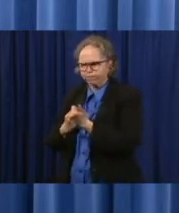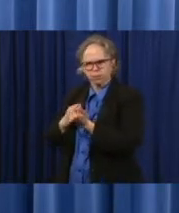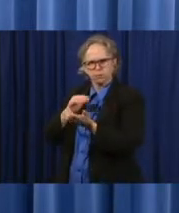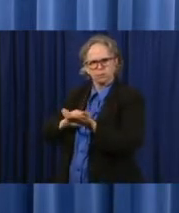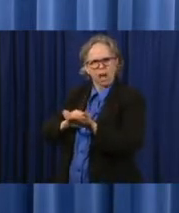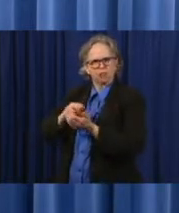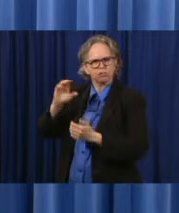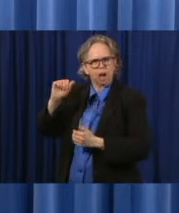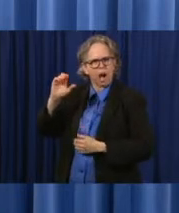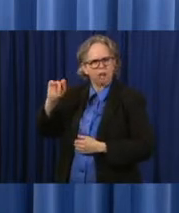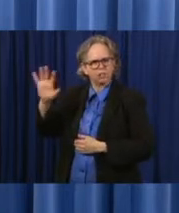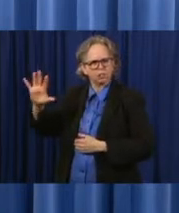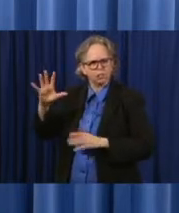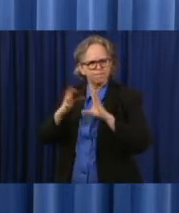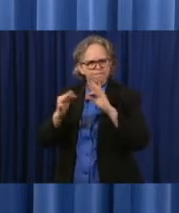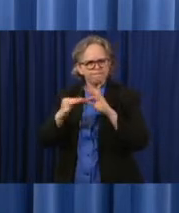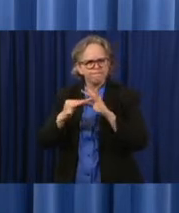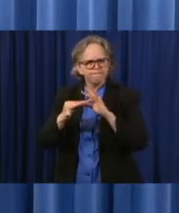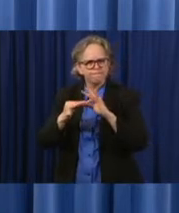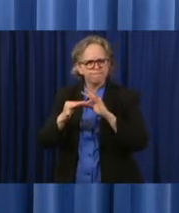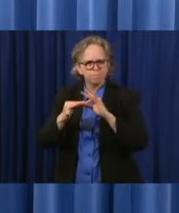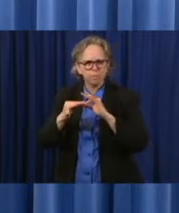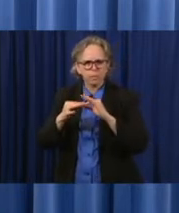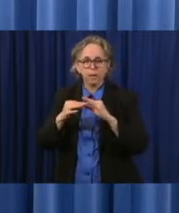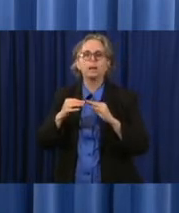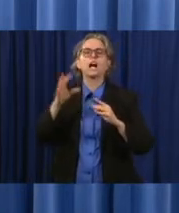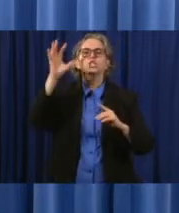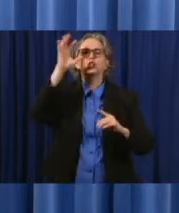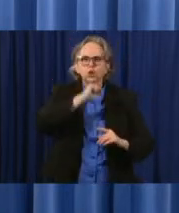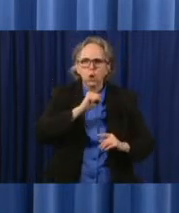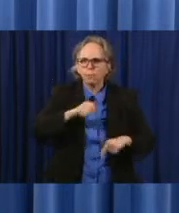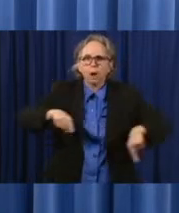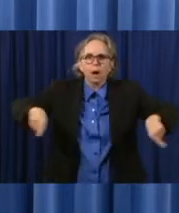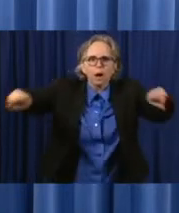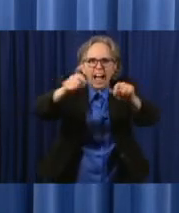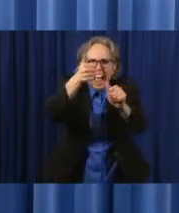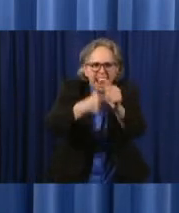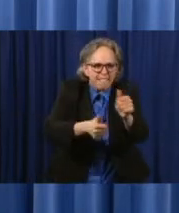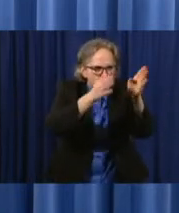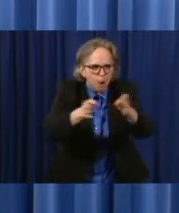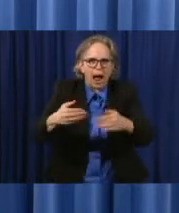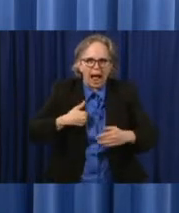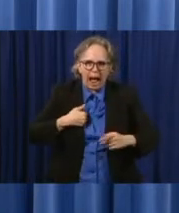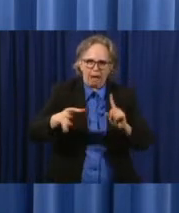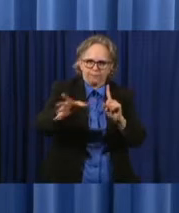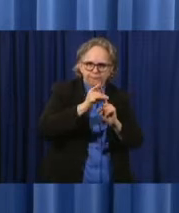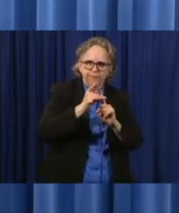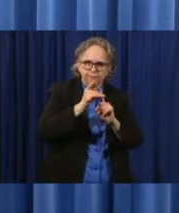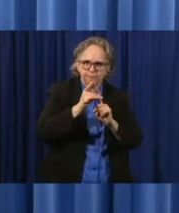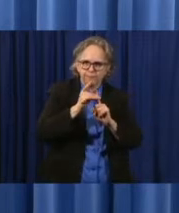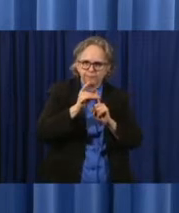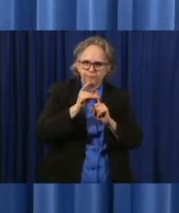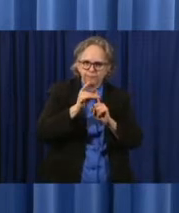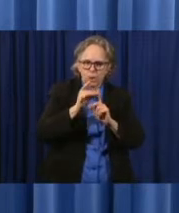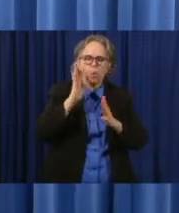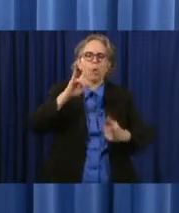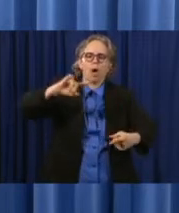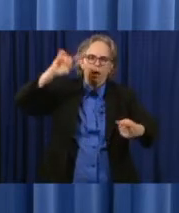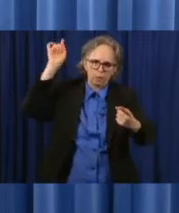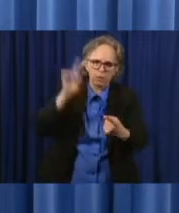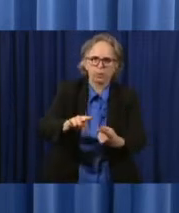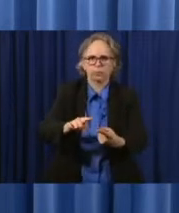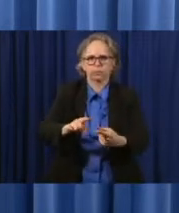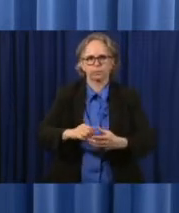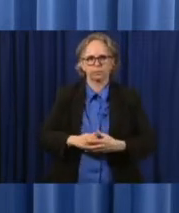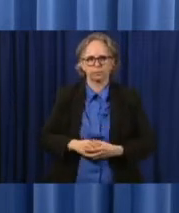that way, then we will slow this down. I'm